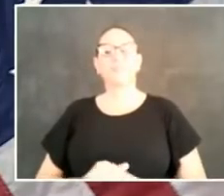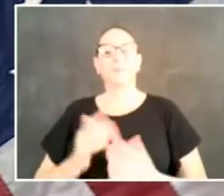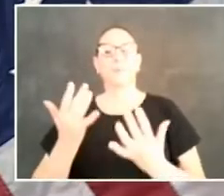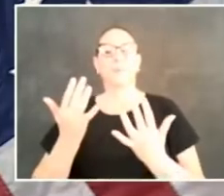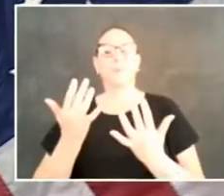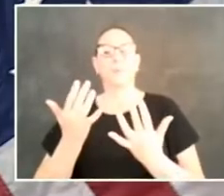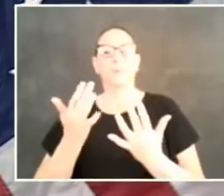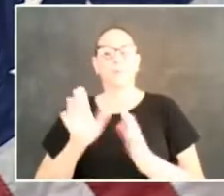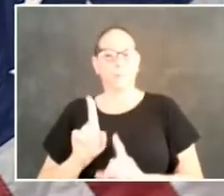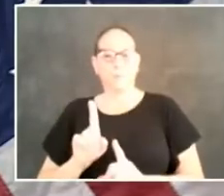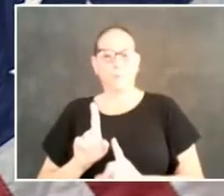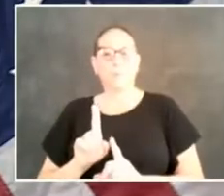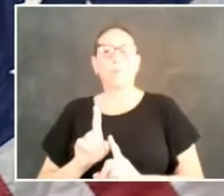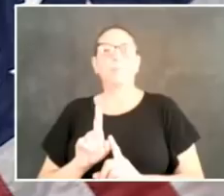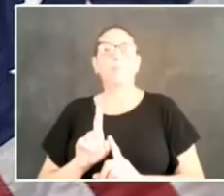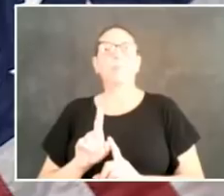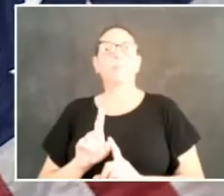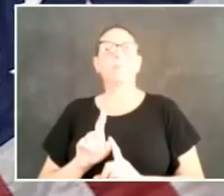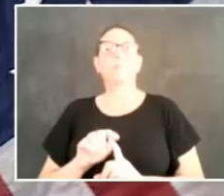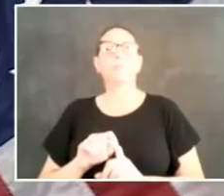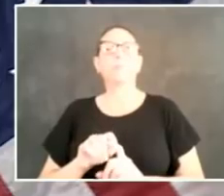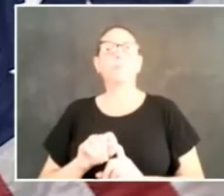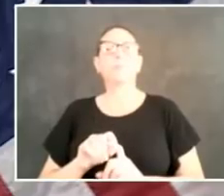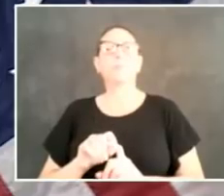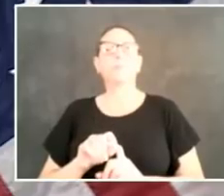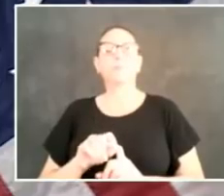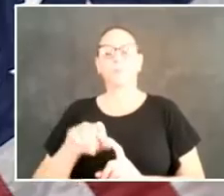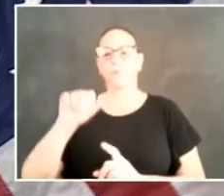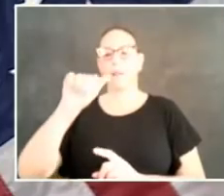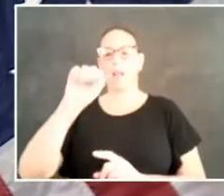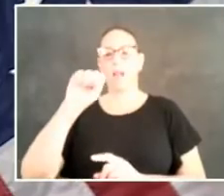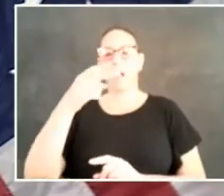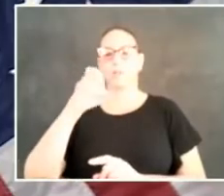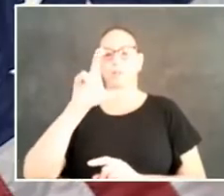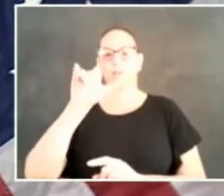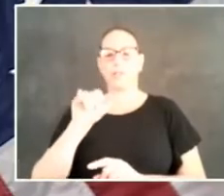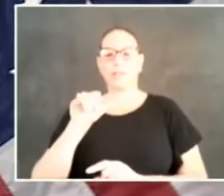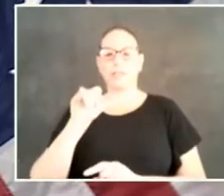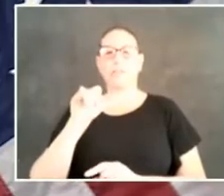Ashley, Mr. there you go. Hey, Ashley. All right, how are you? Good, how you doing?